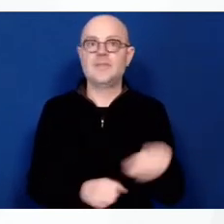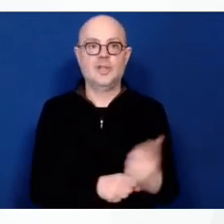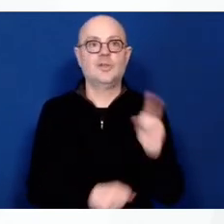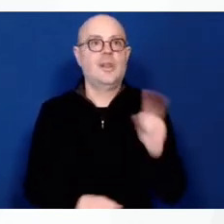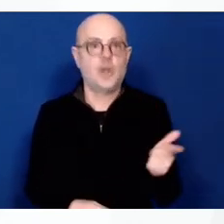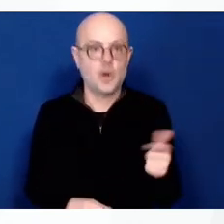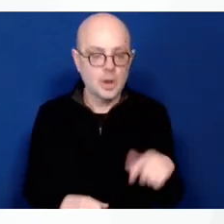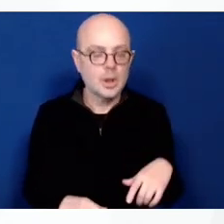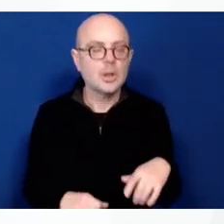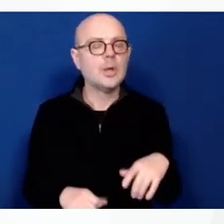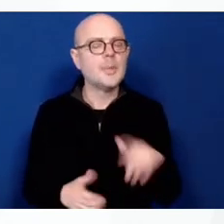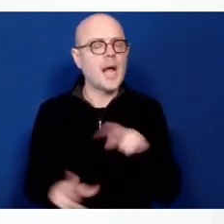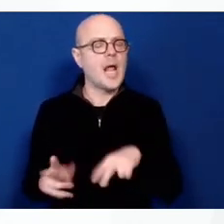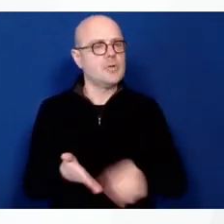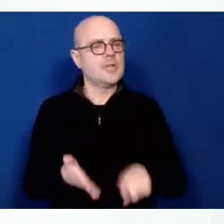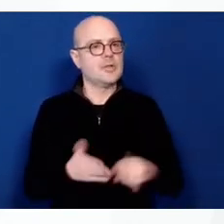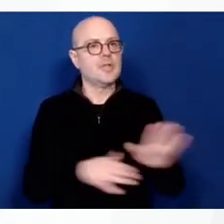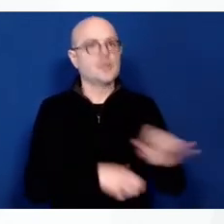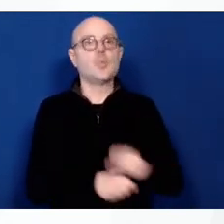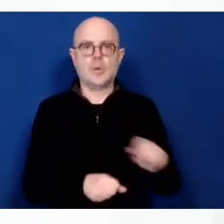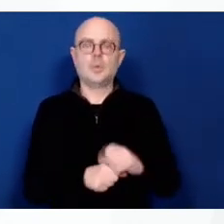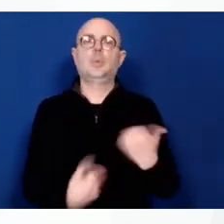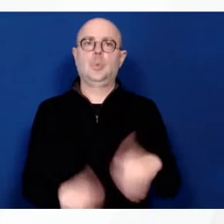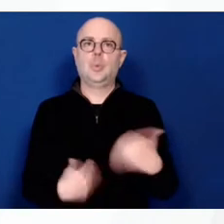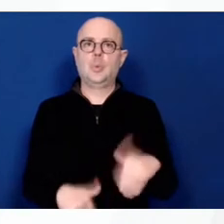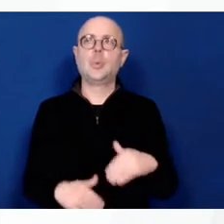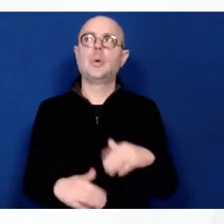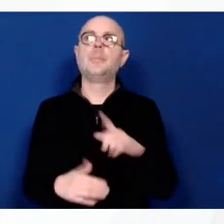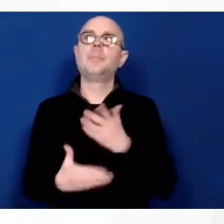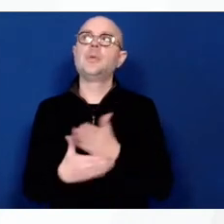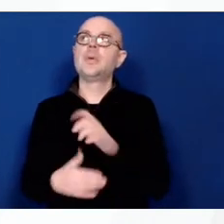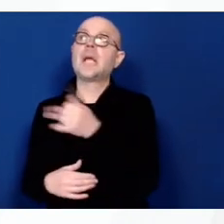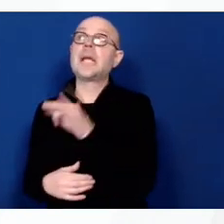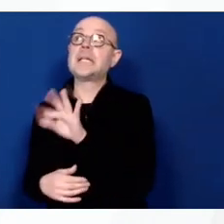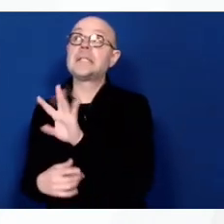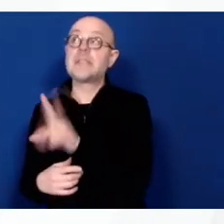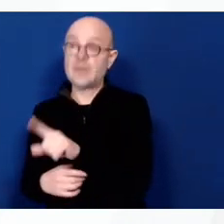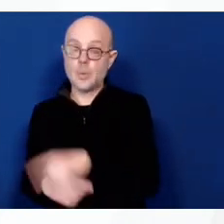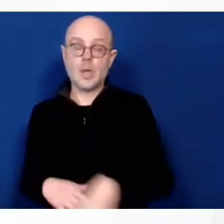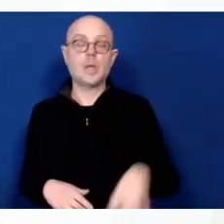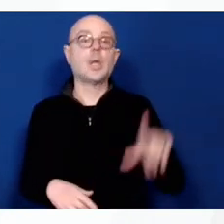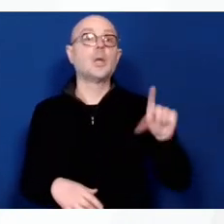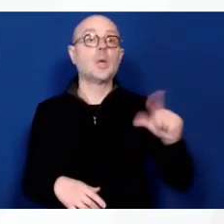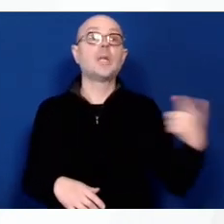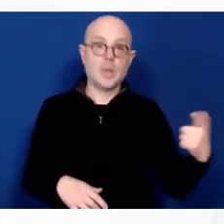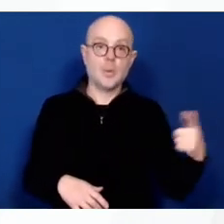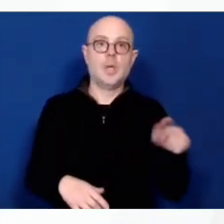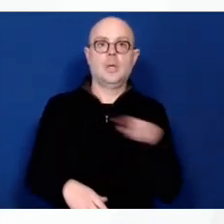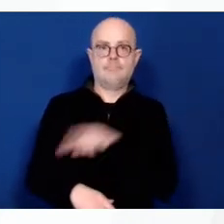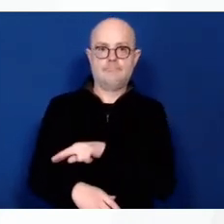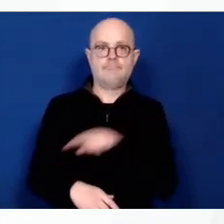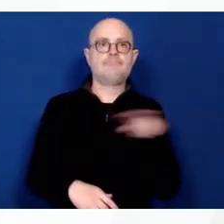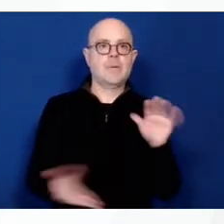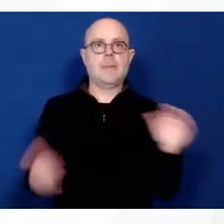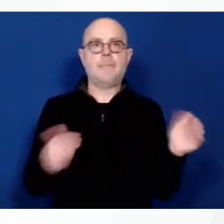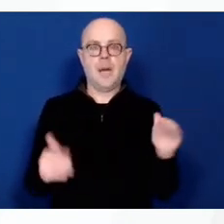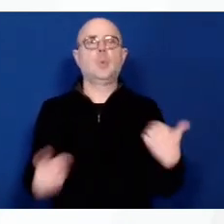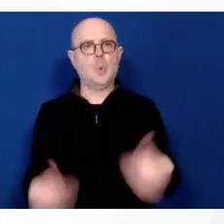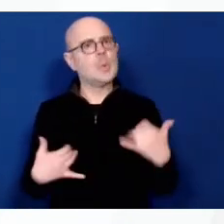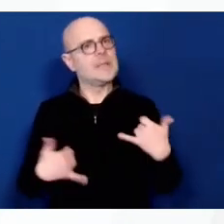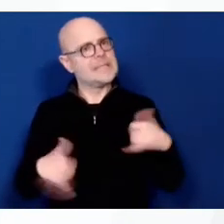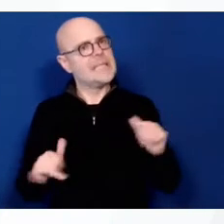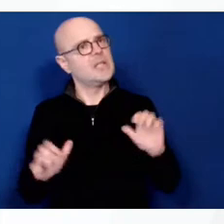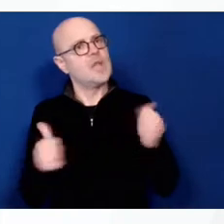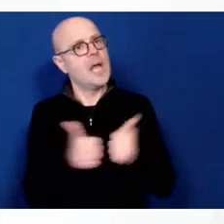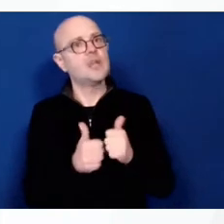by the resonances between 1971 and 2021, for instance, around recruiting and retaining a diverse faculty and student